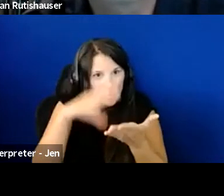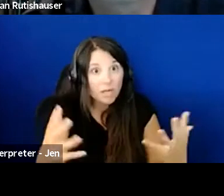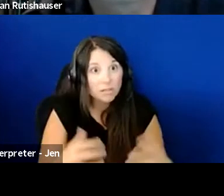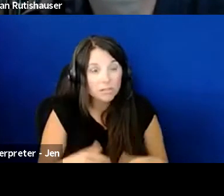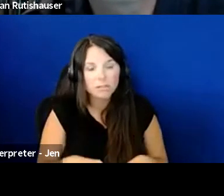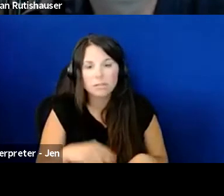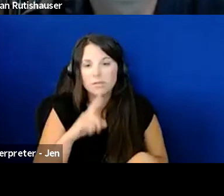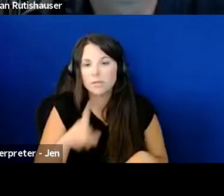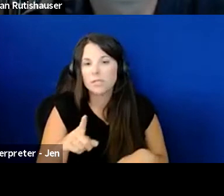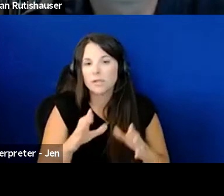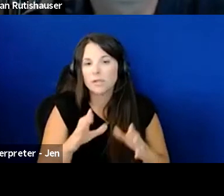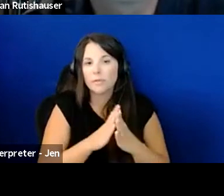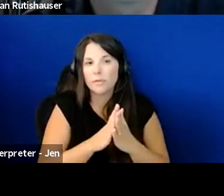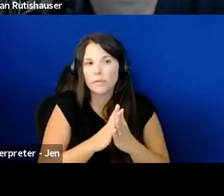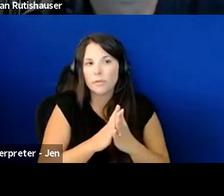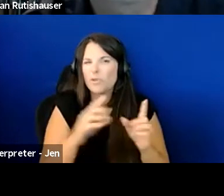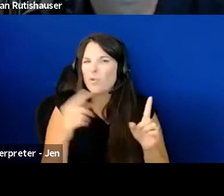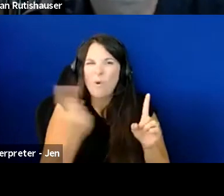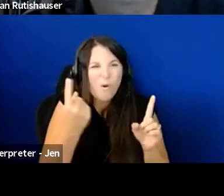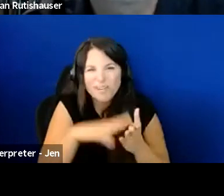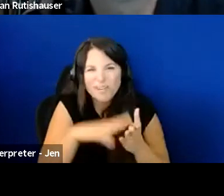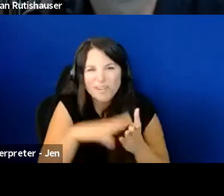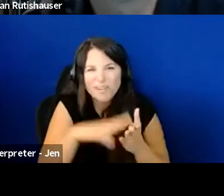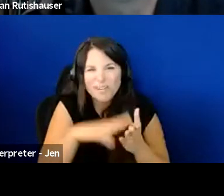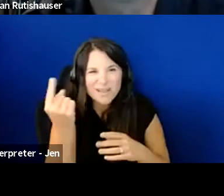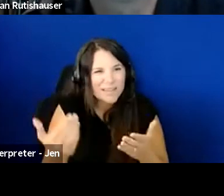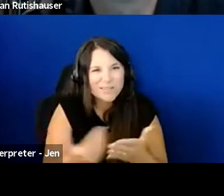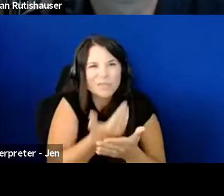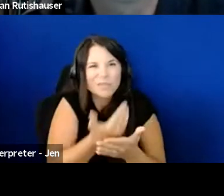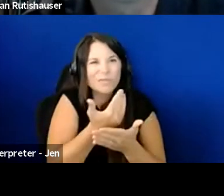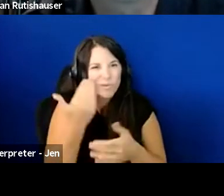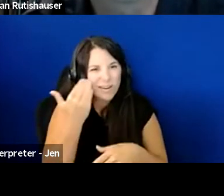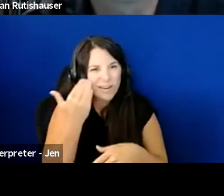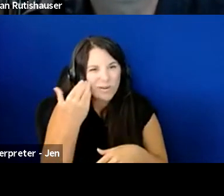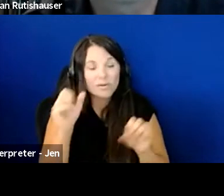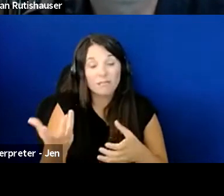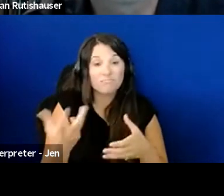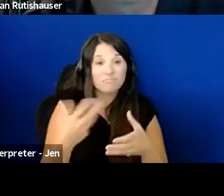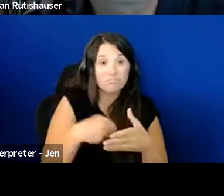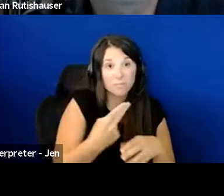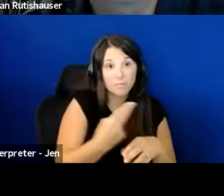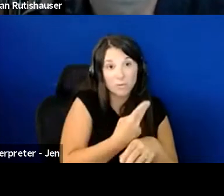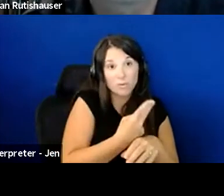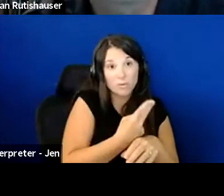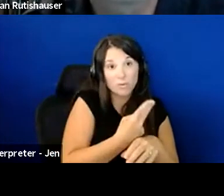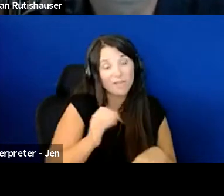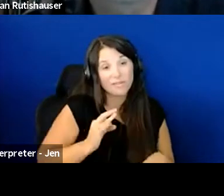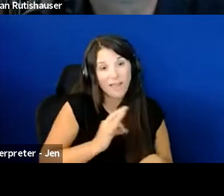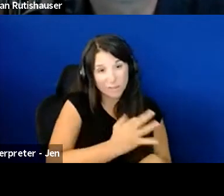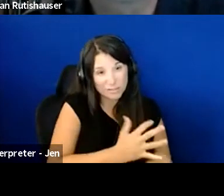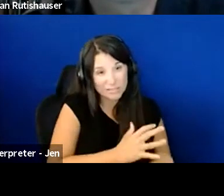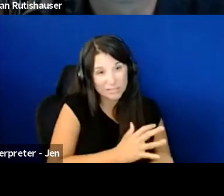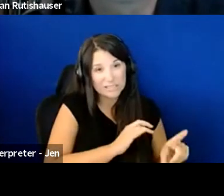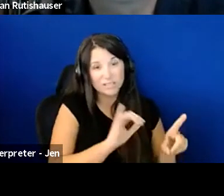boot camp, so I know this, you always learn something new that we can use, and with the other faculty as well, because we're seeing each other and give